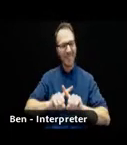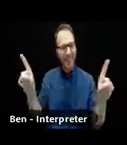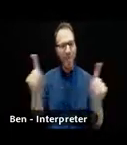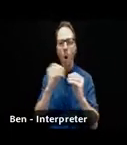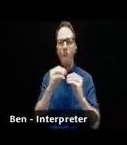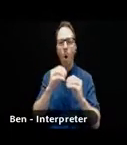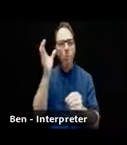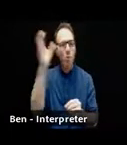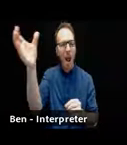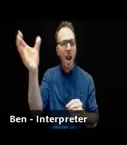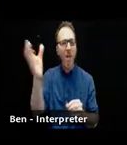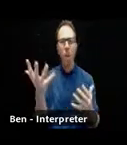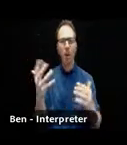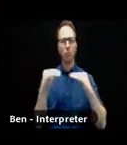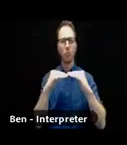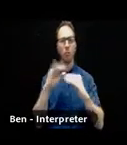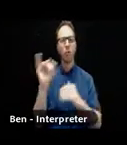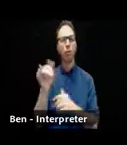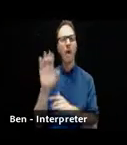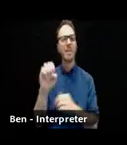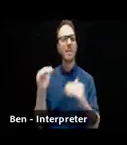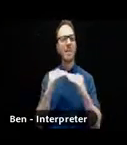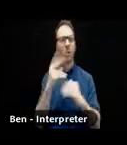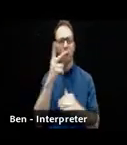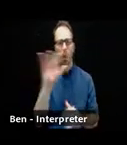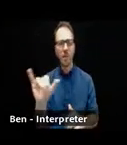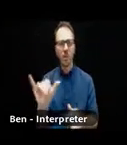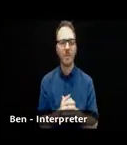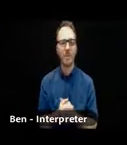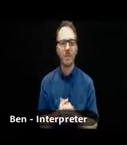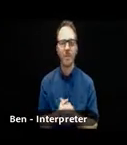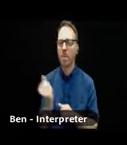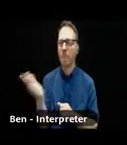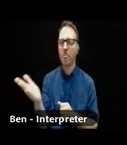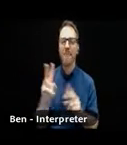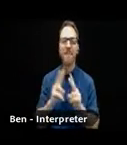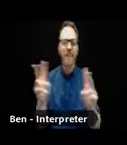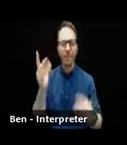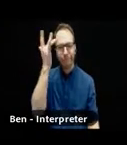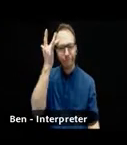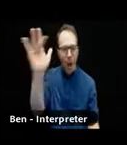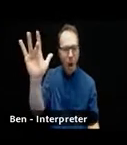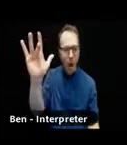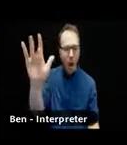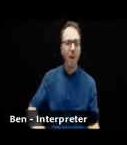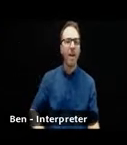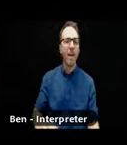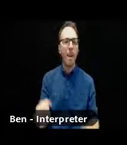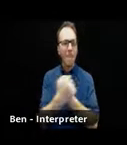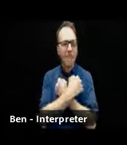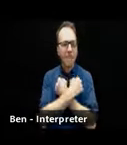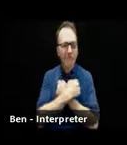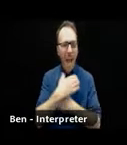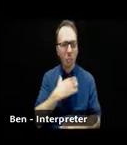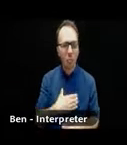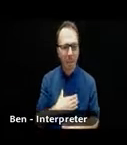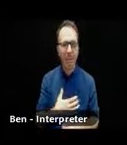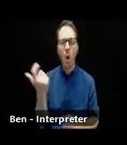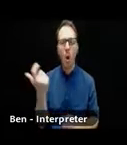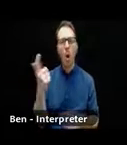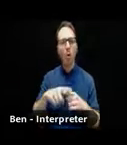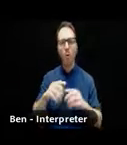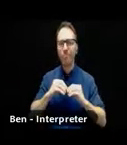what justice might look like. She is super smart. She's passionate. She's willing to put herself out